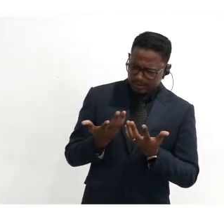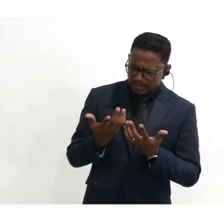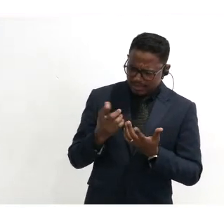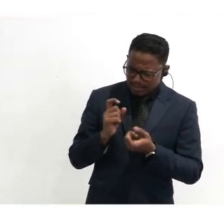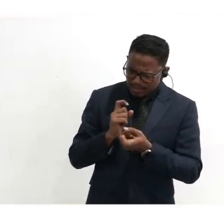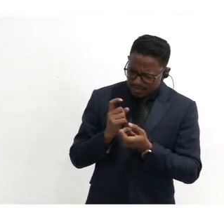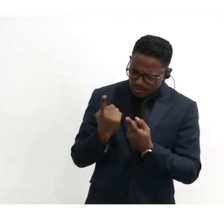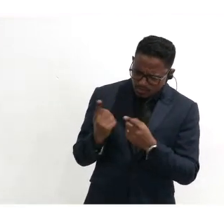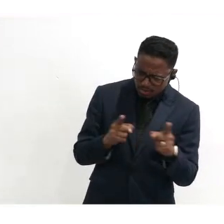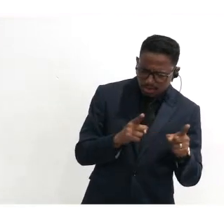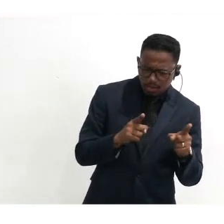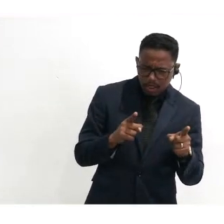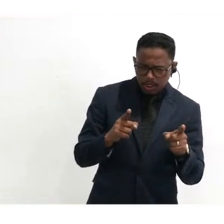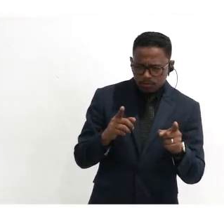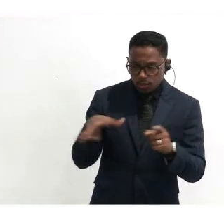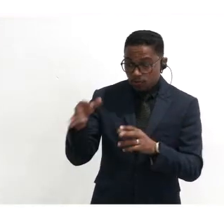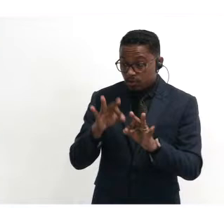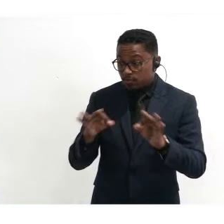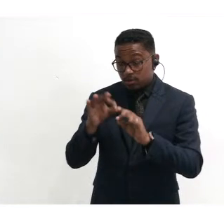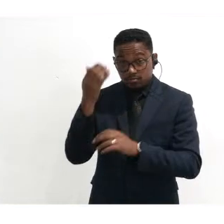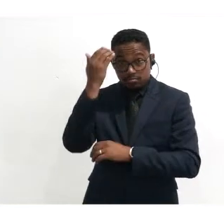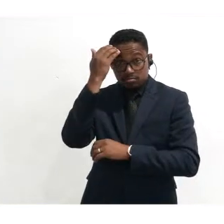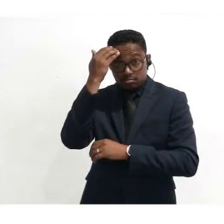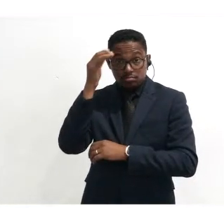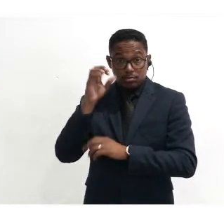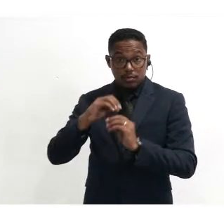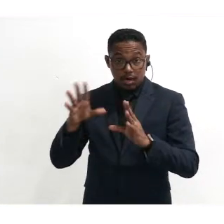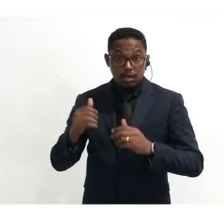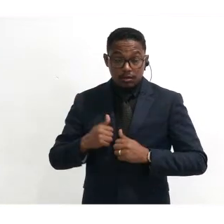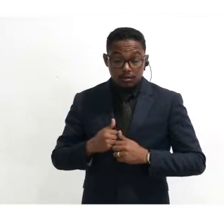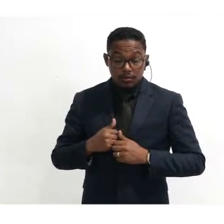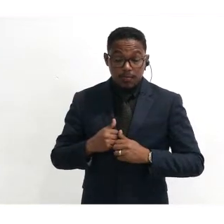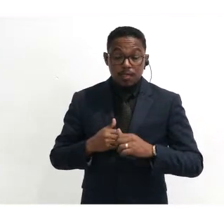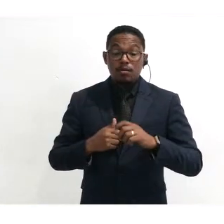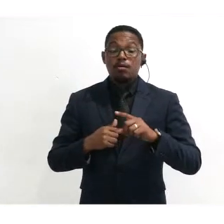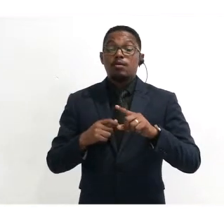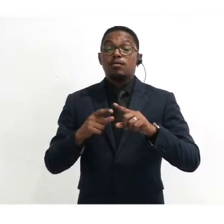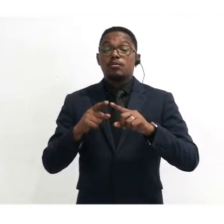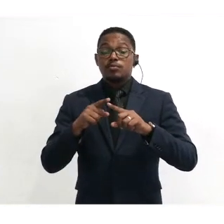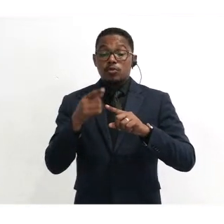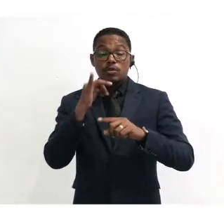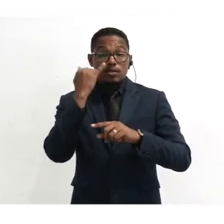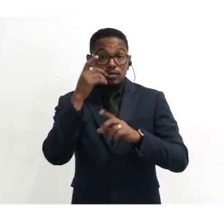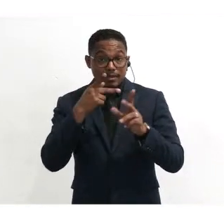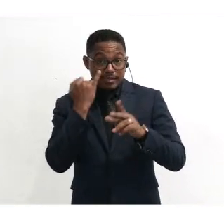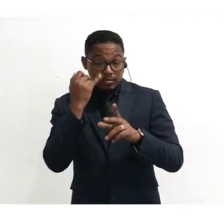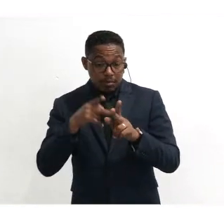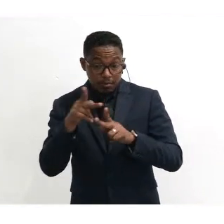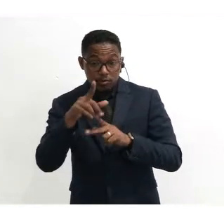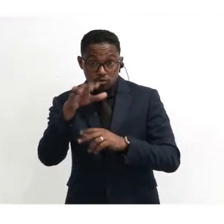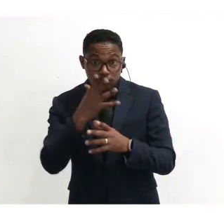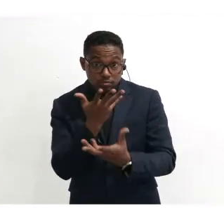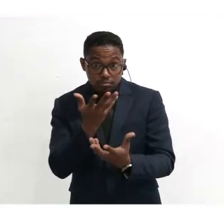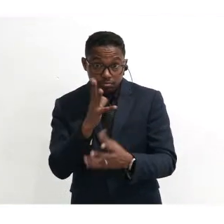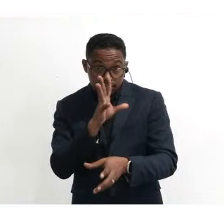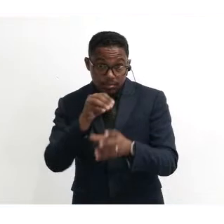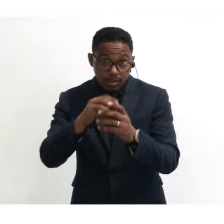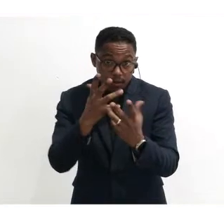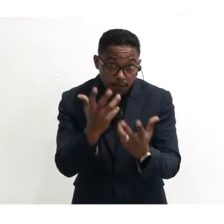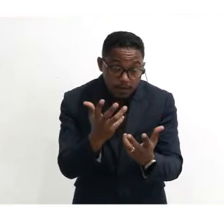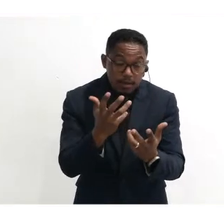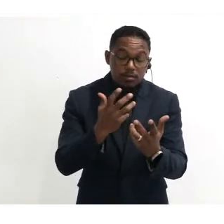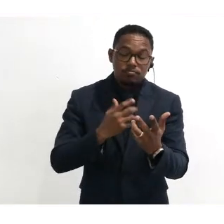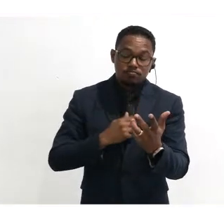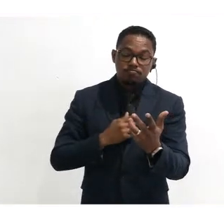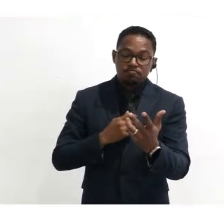The other thing I would say is, you know, if you want to go into this profession, and what I never see taught at the